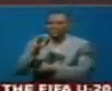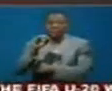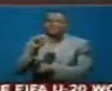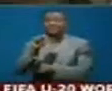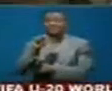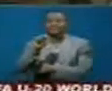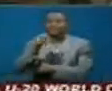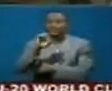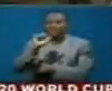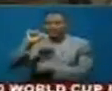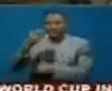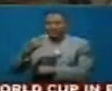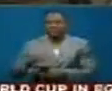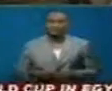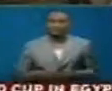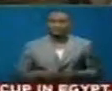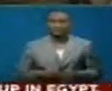Isumahinsa, in Accra.